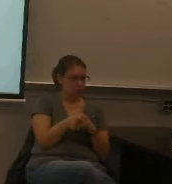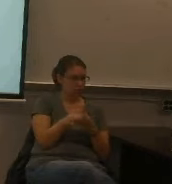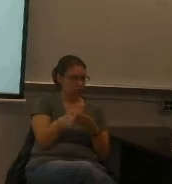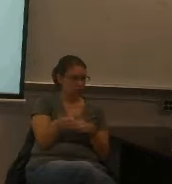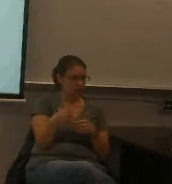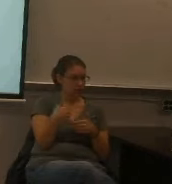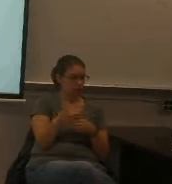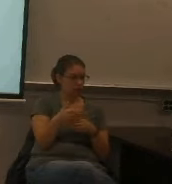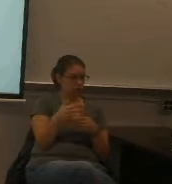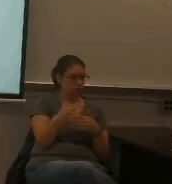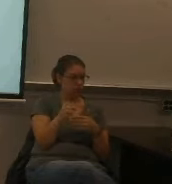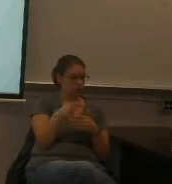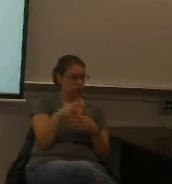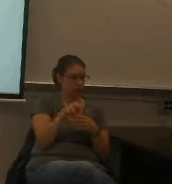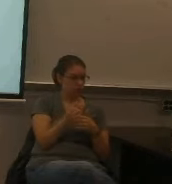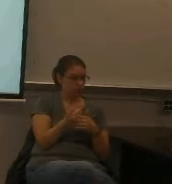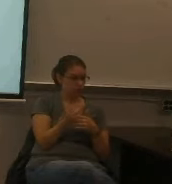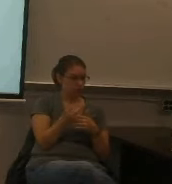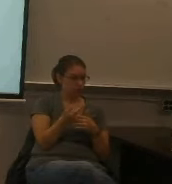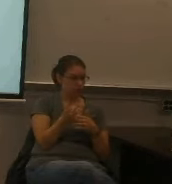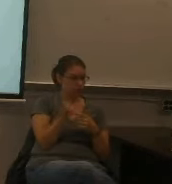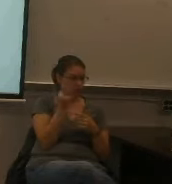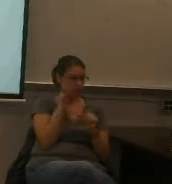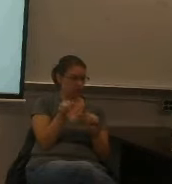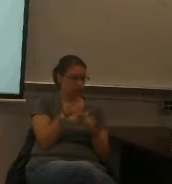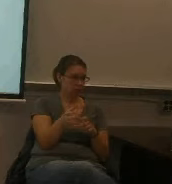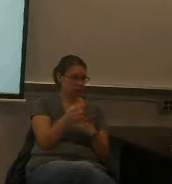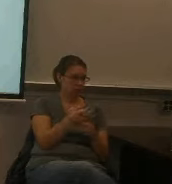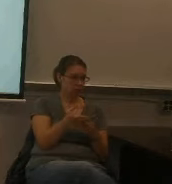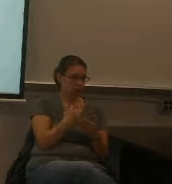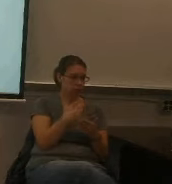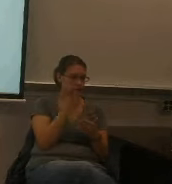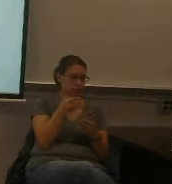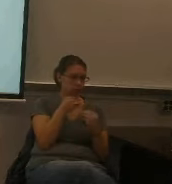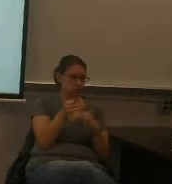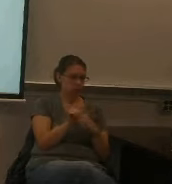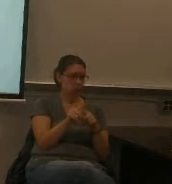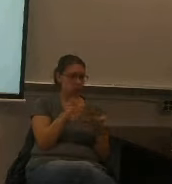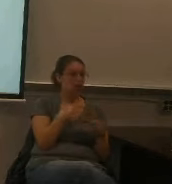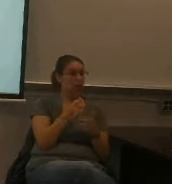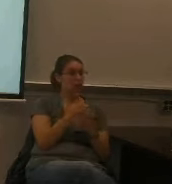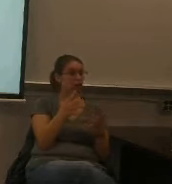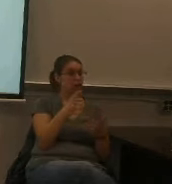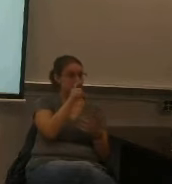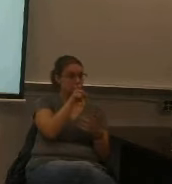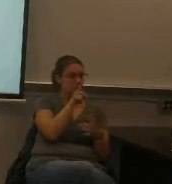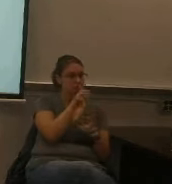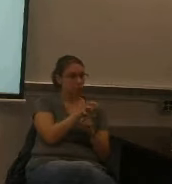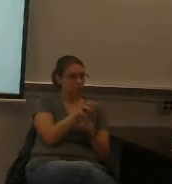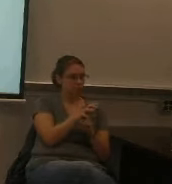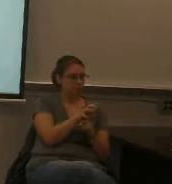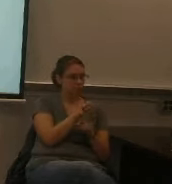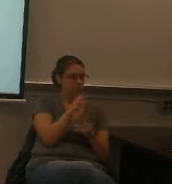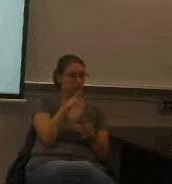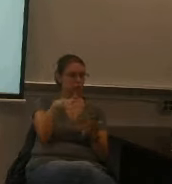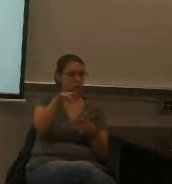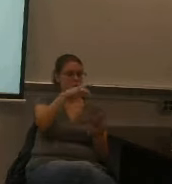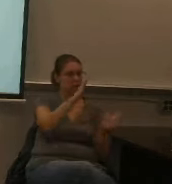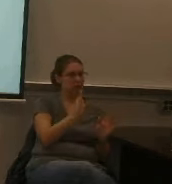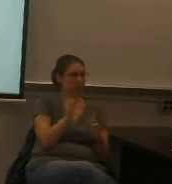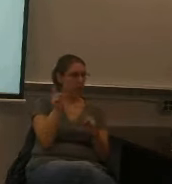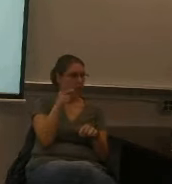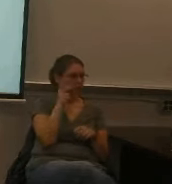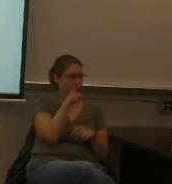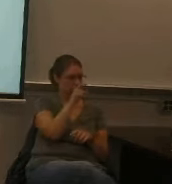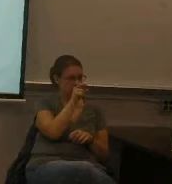spawned. Well, they could get them beforehand, they'd eat them too, but there was lots of eagles there, so it was a really popular tourist thing to go see the